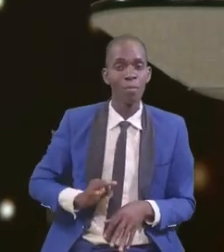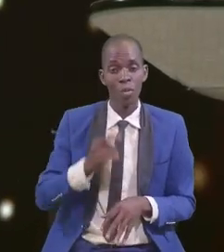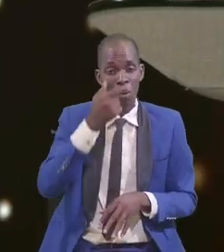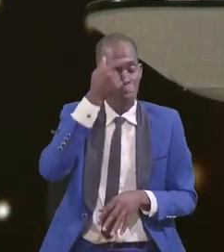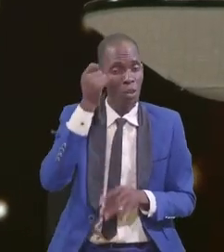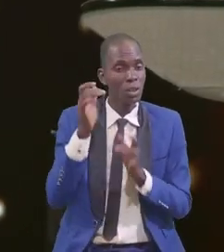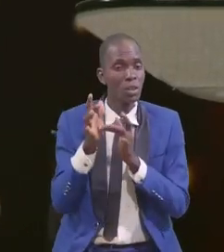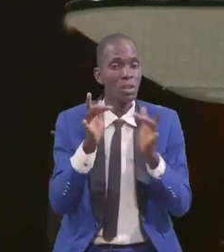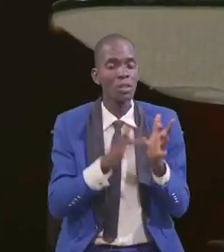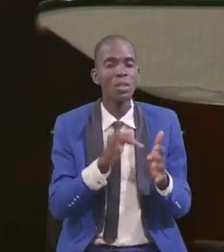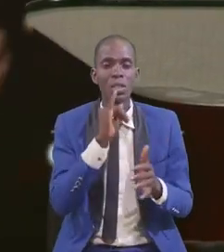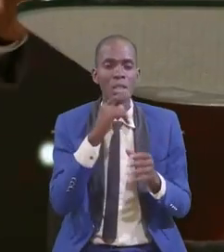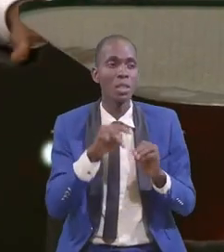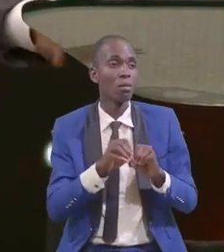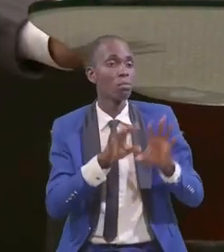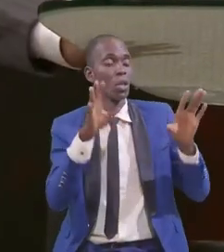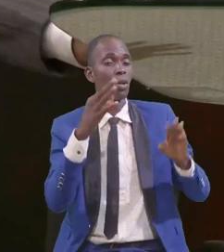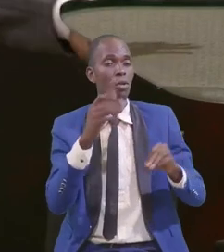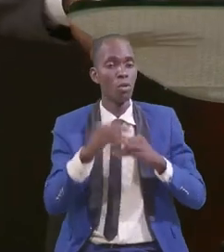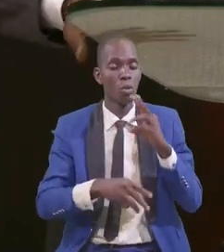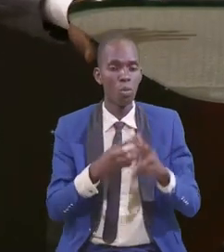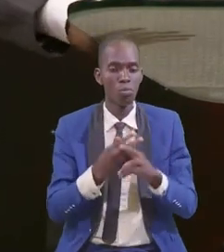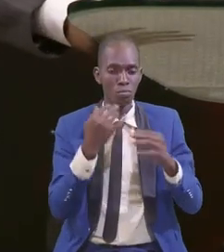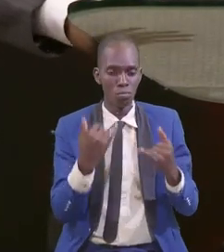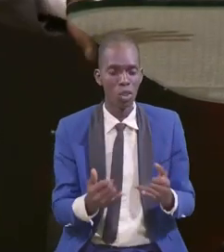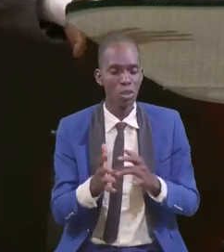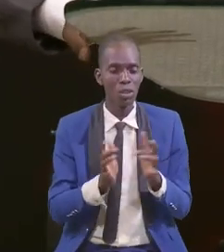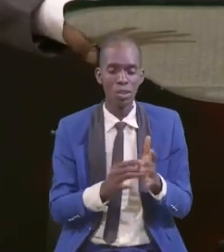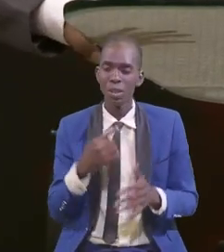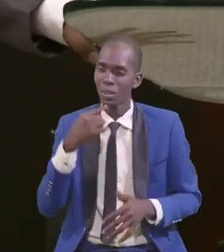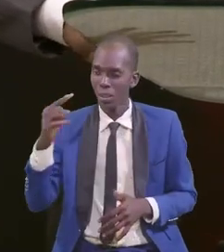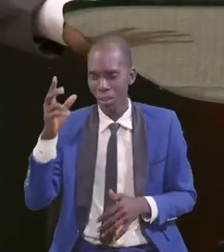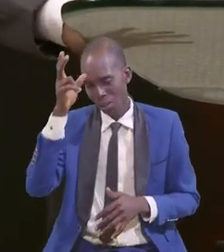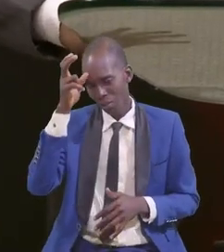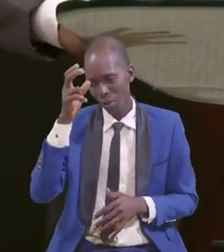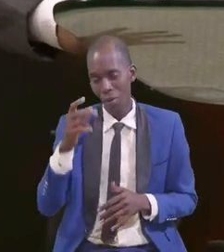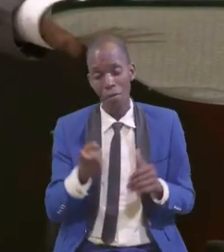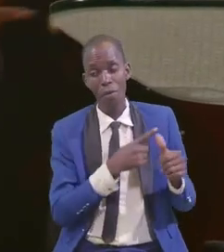world came, and Jesus said, it is written again, thou